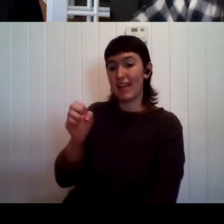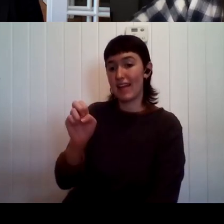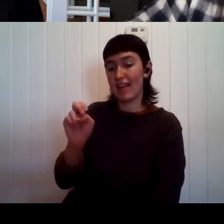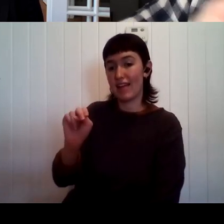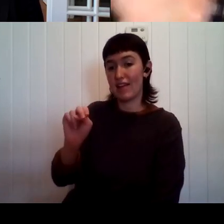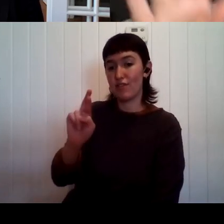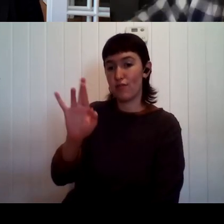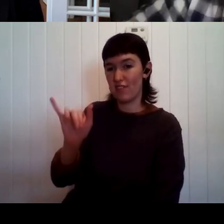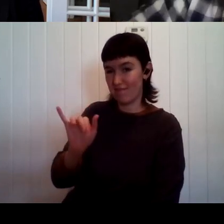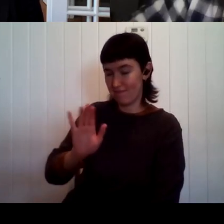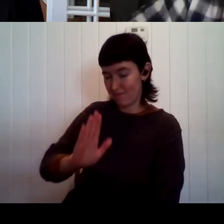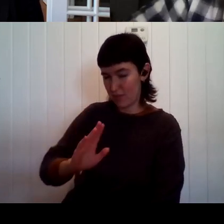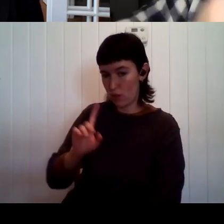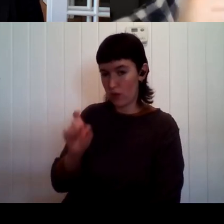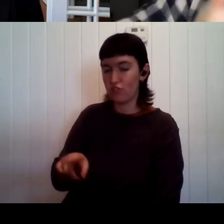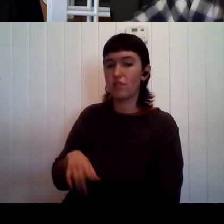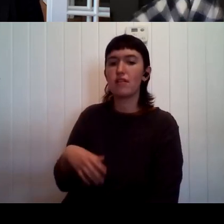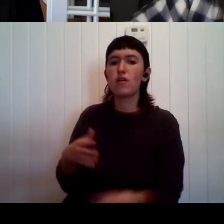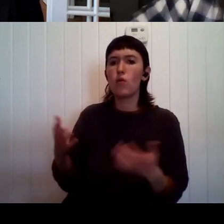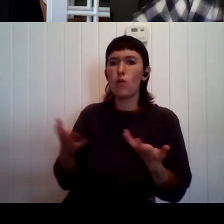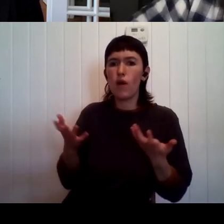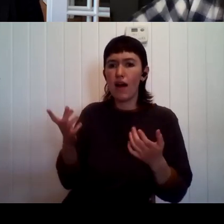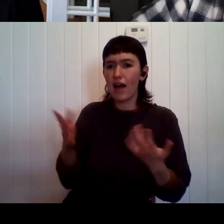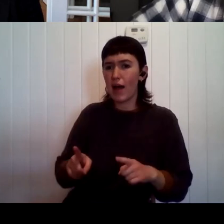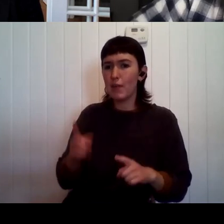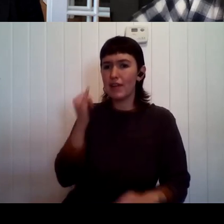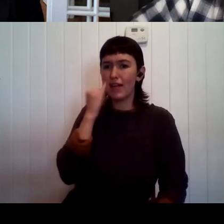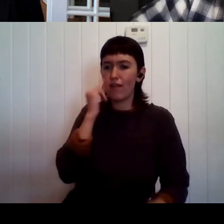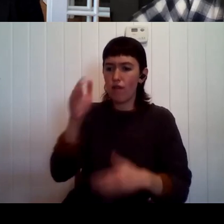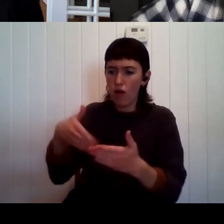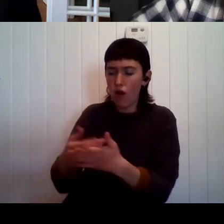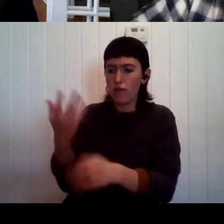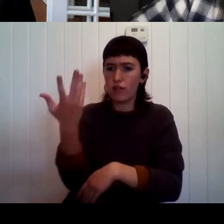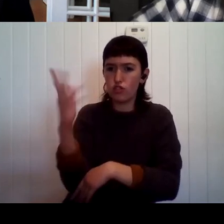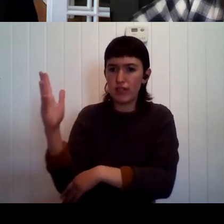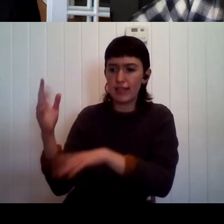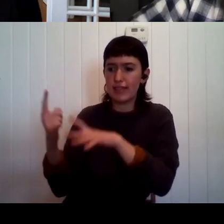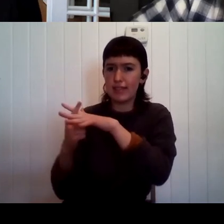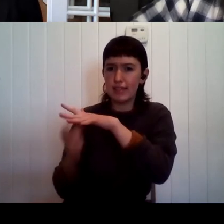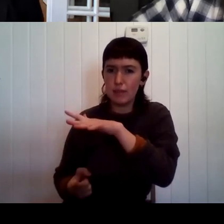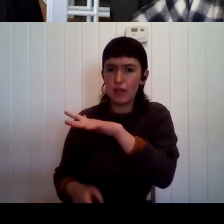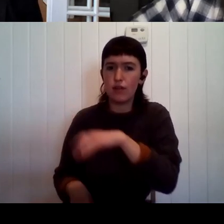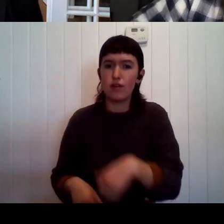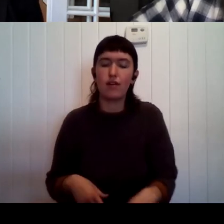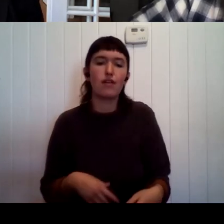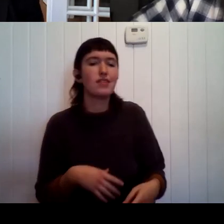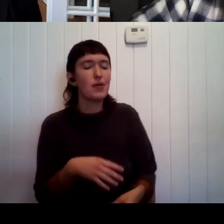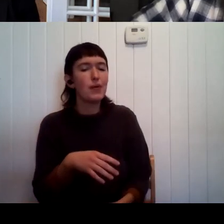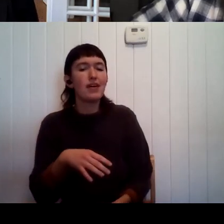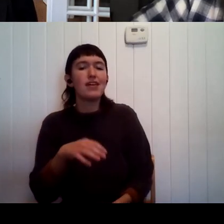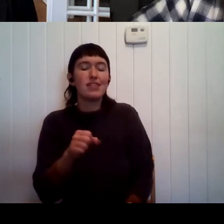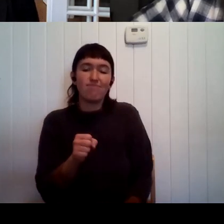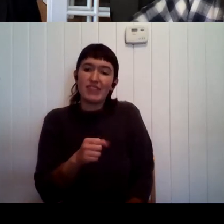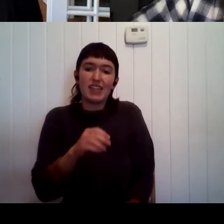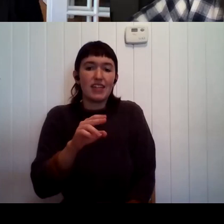of the trees disappeared, other than eutrophication? Of course. Yeah, besides erosion and all of